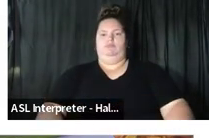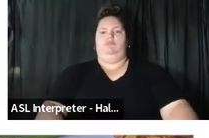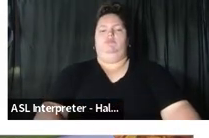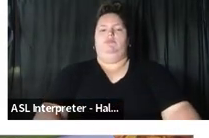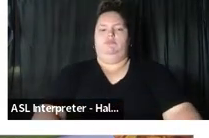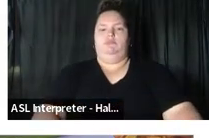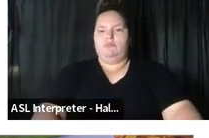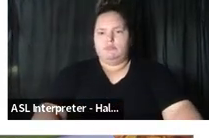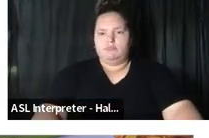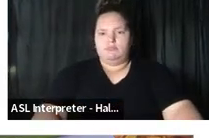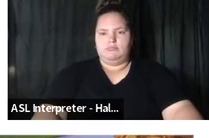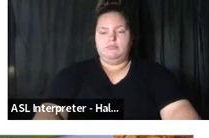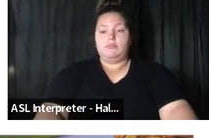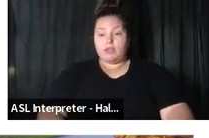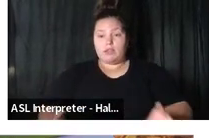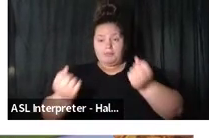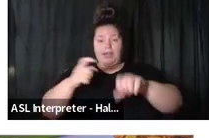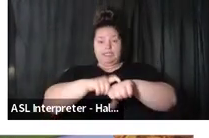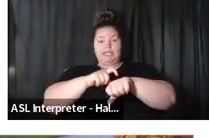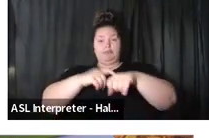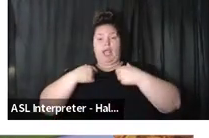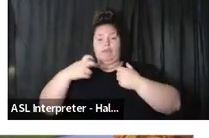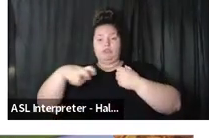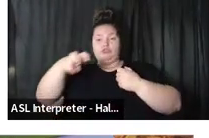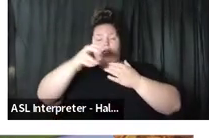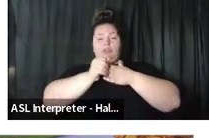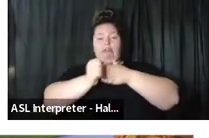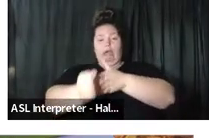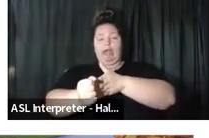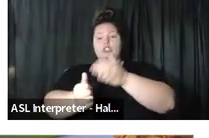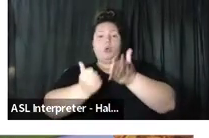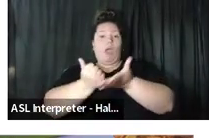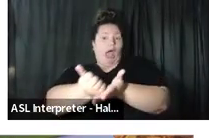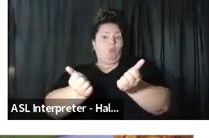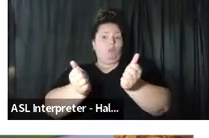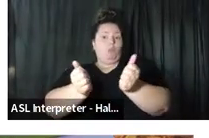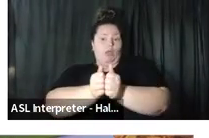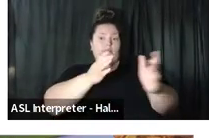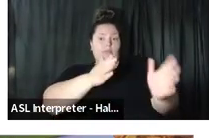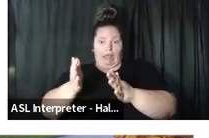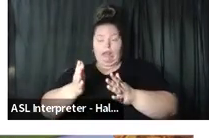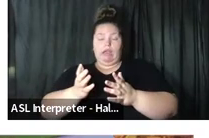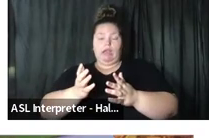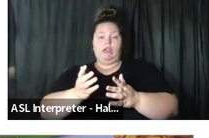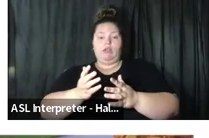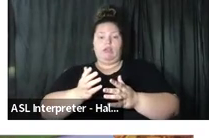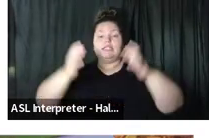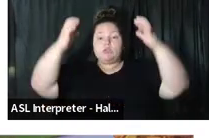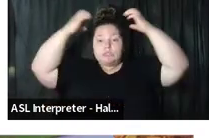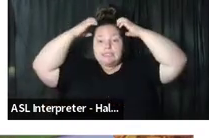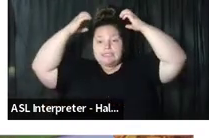So a lot of times there are travel guides to assist with planning. So Disney has